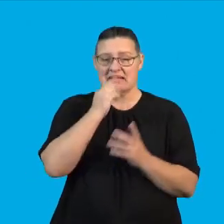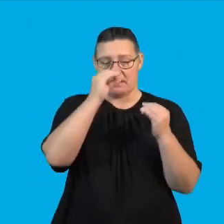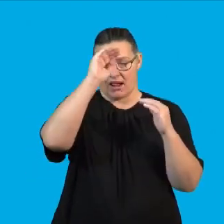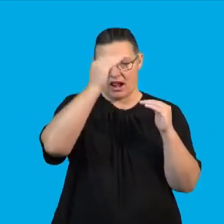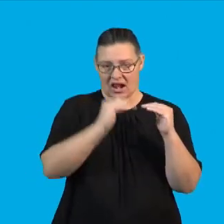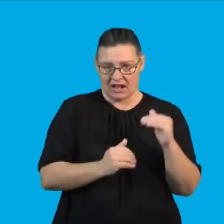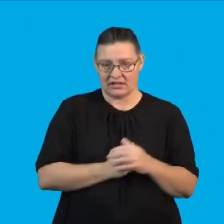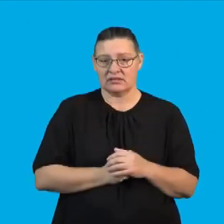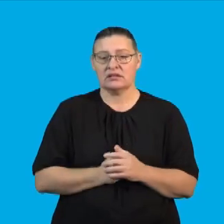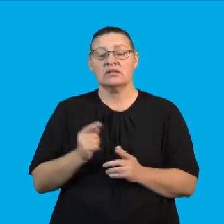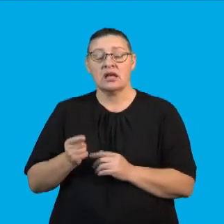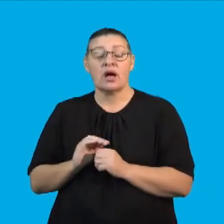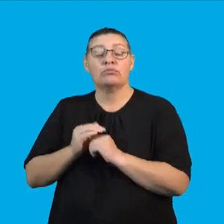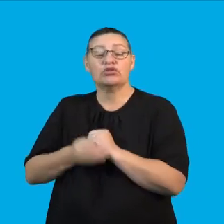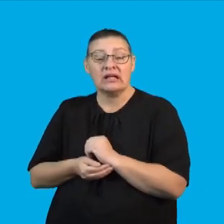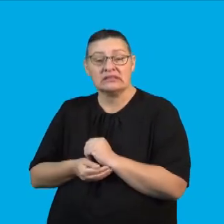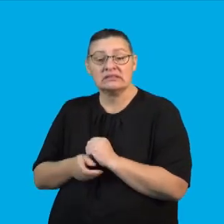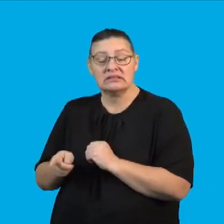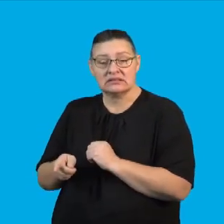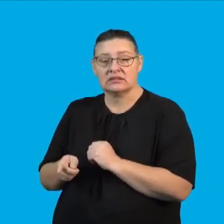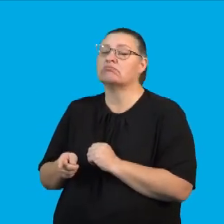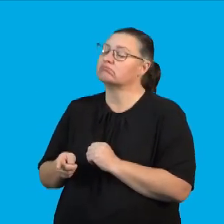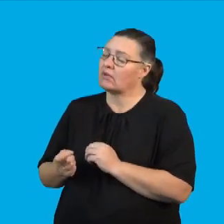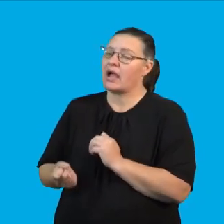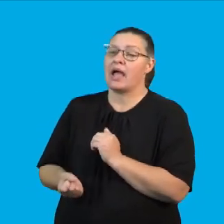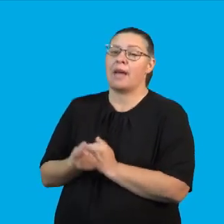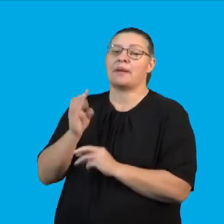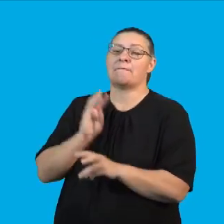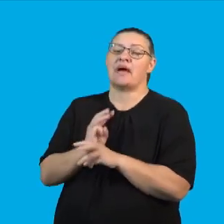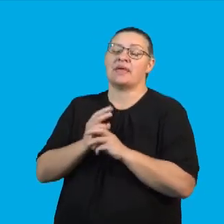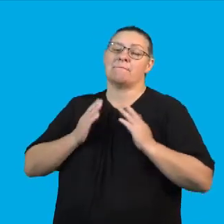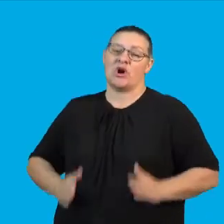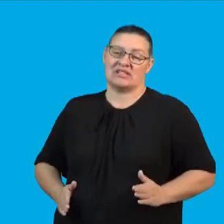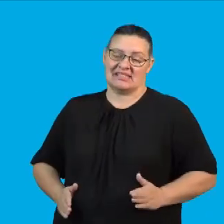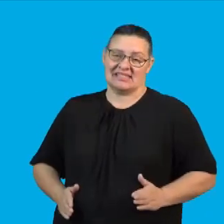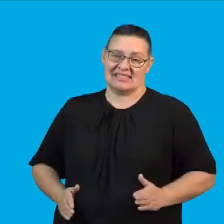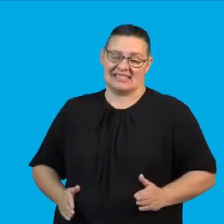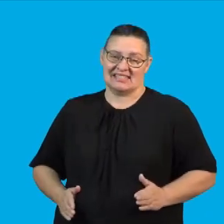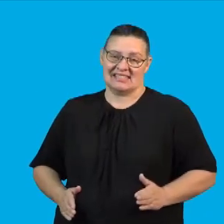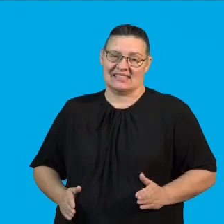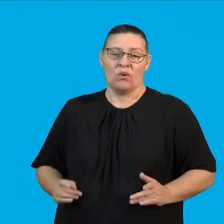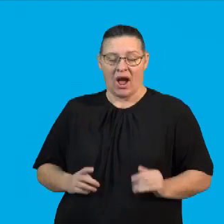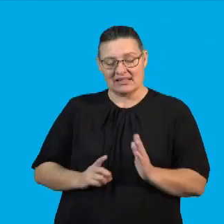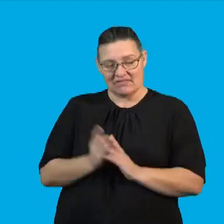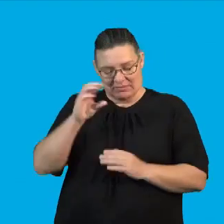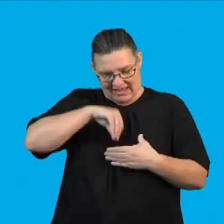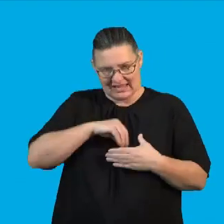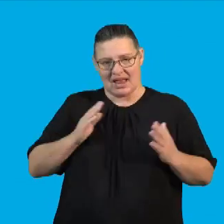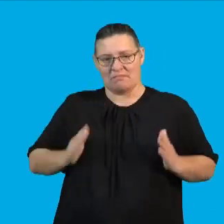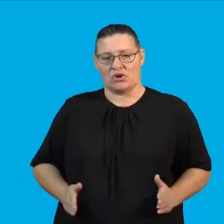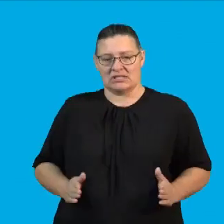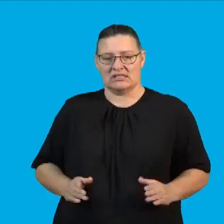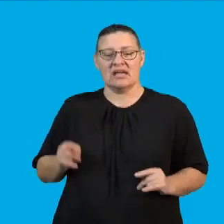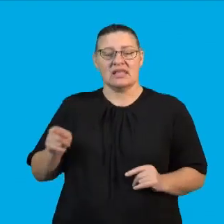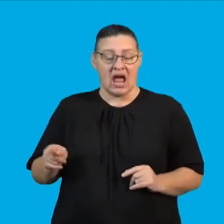You can see the reducing number as well. And protection of the eggs, this takes place in the mother's body where development